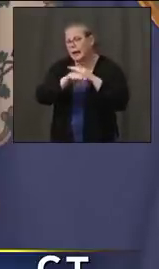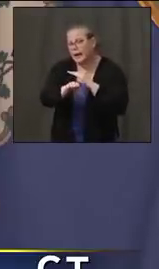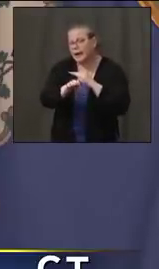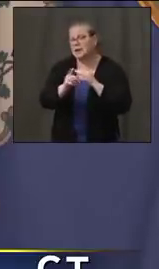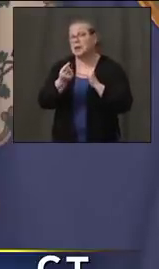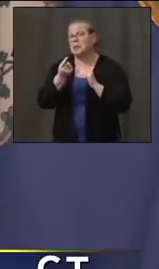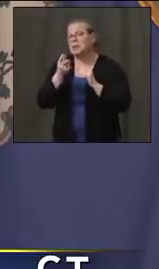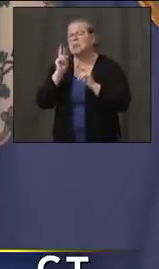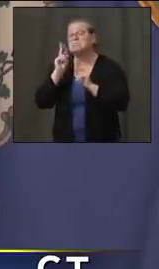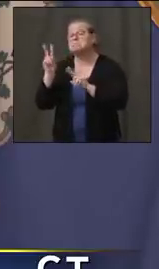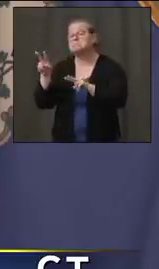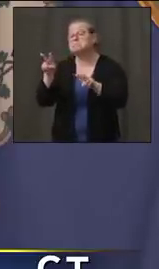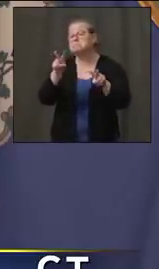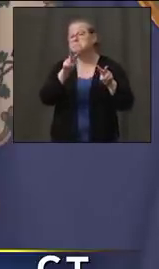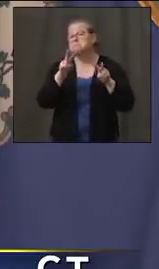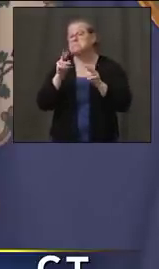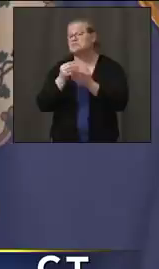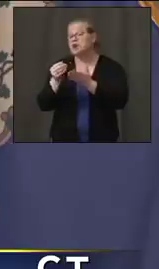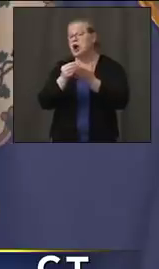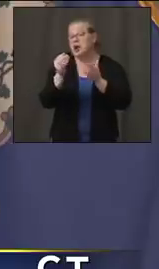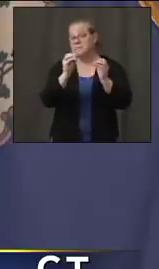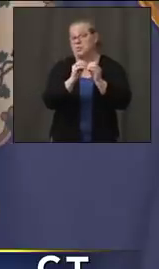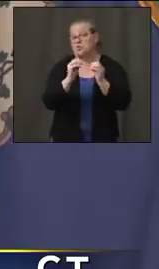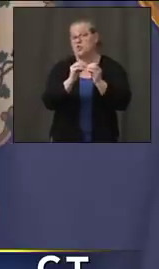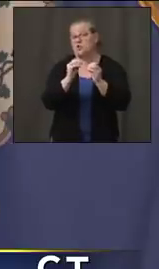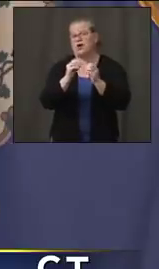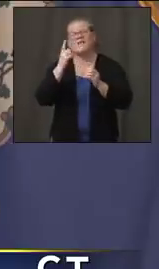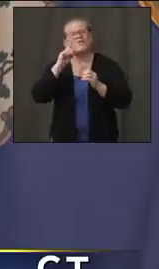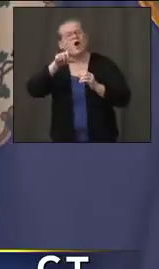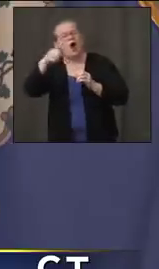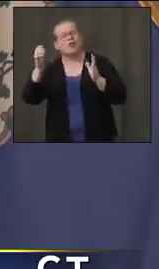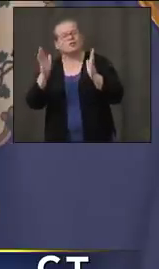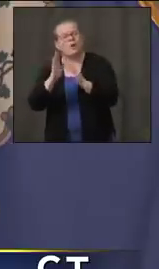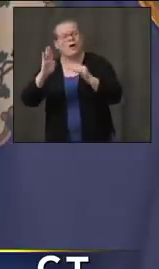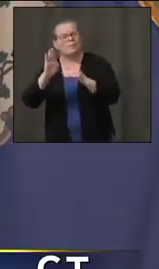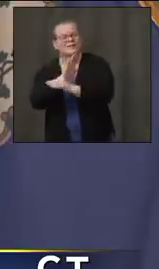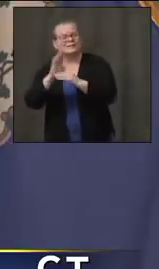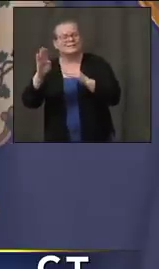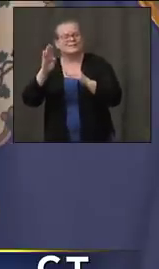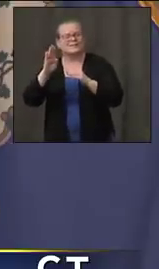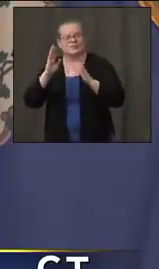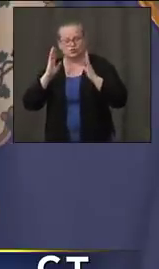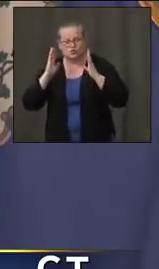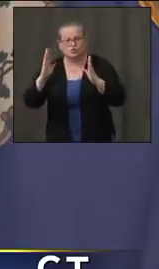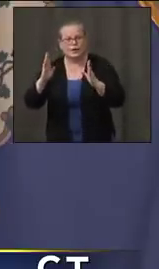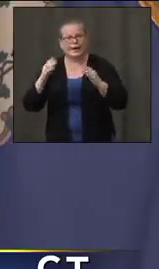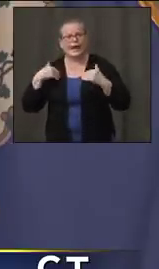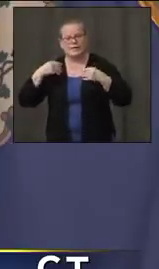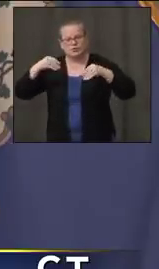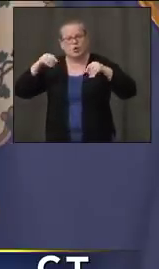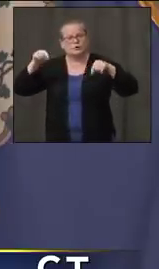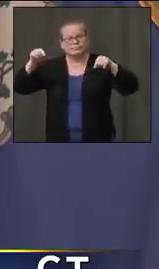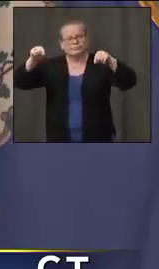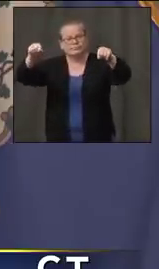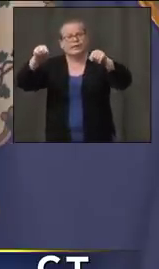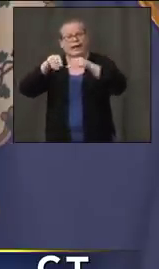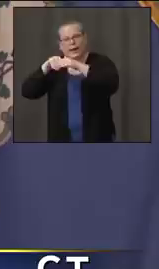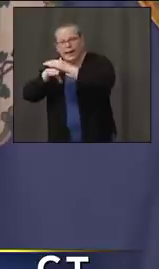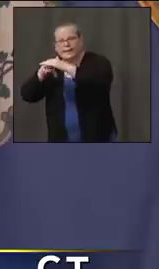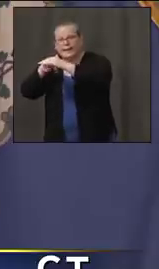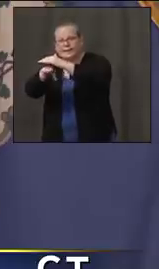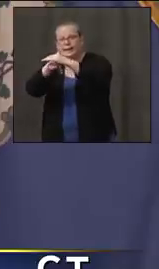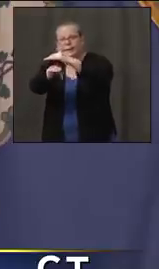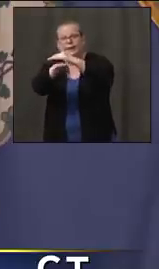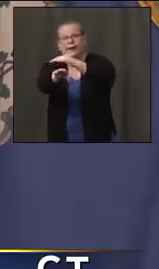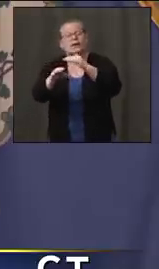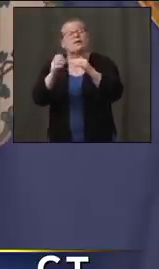the parameters very strictly in terms of masks and distancing and the such. And finally, and this is probably the most